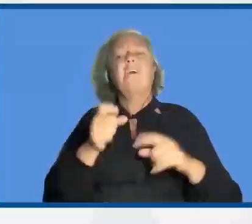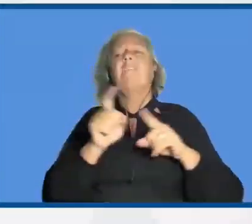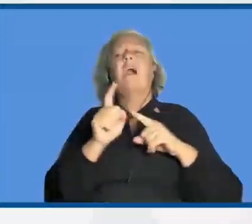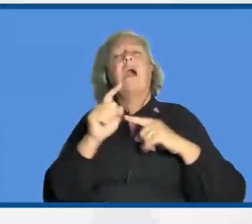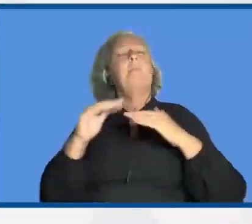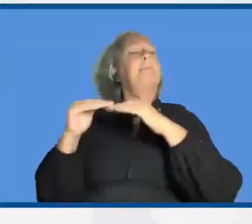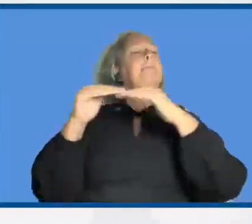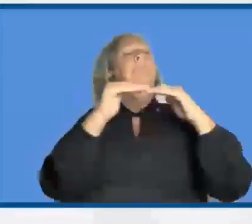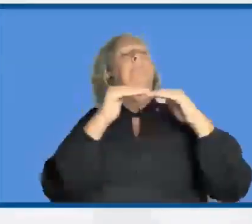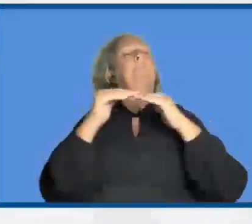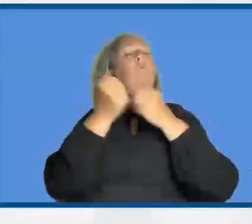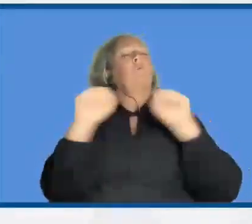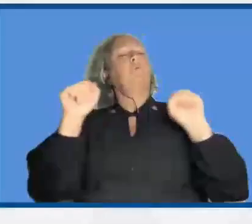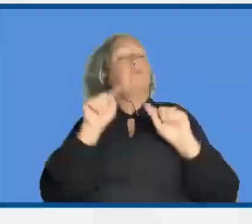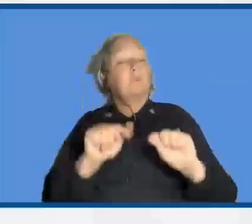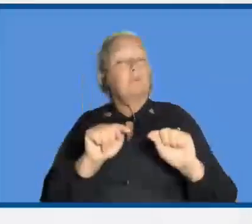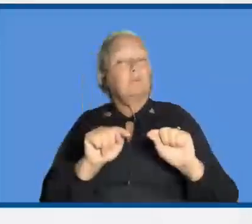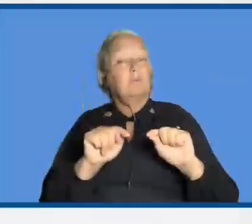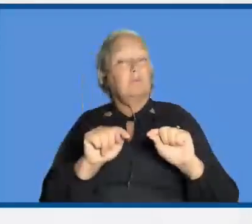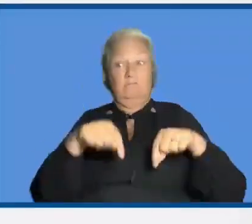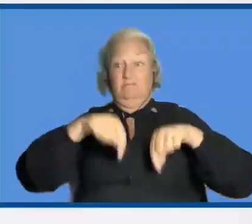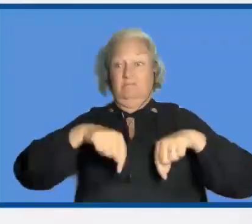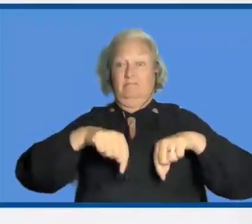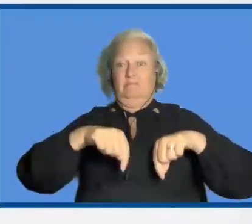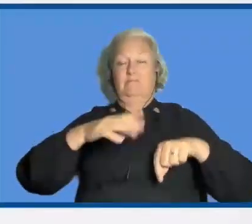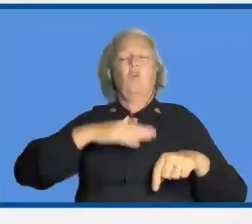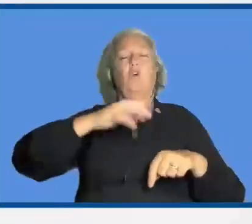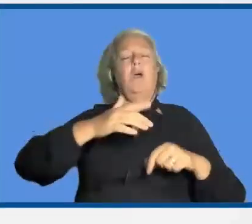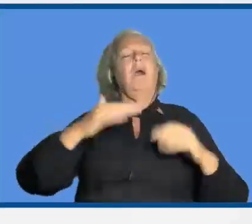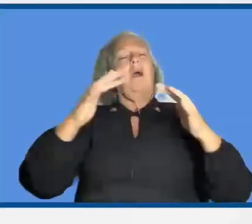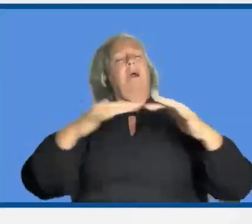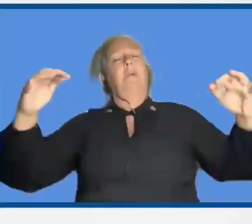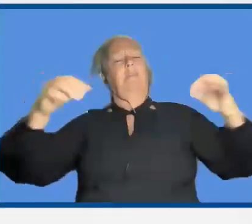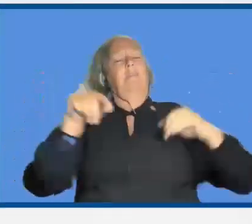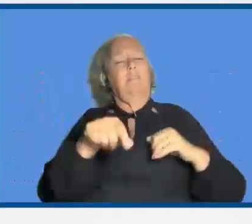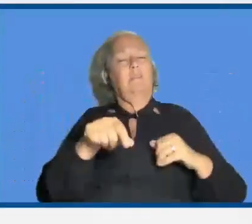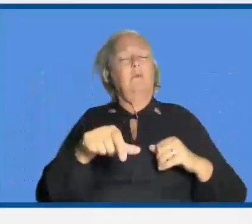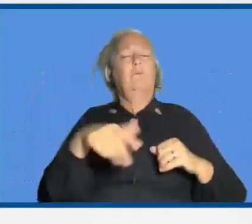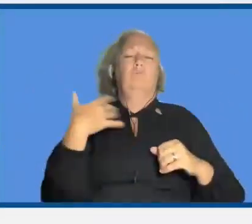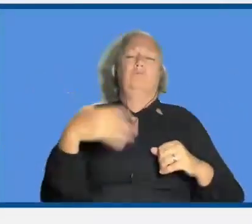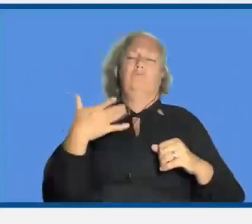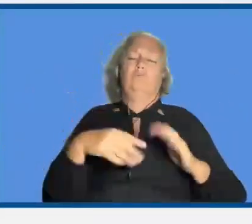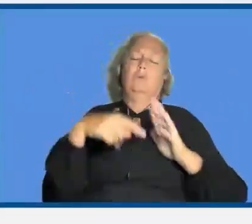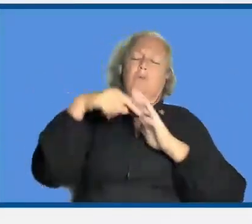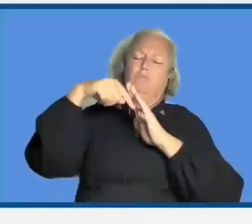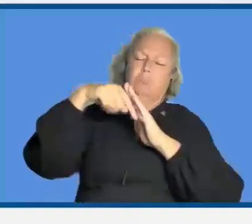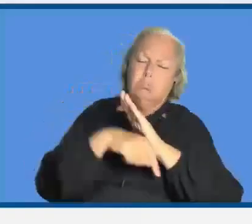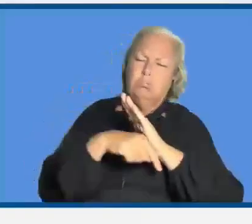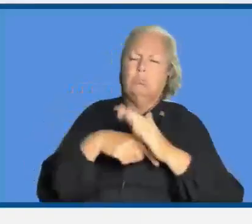In our country, the parliament has a very intense life. And then it